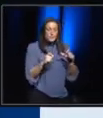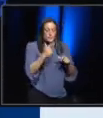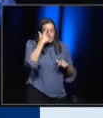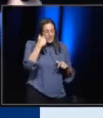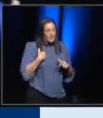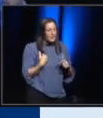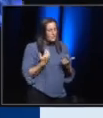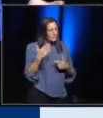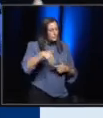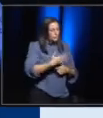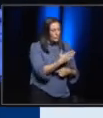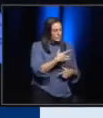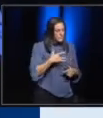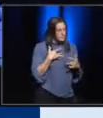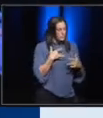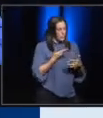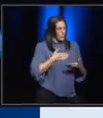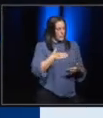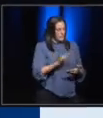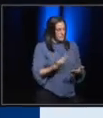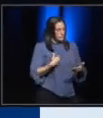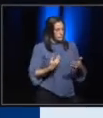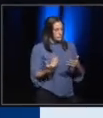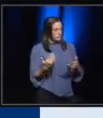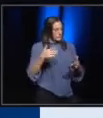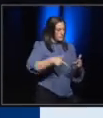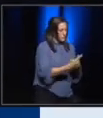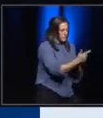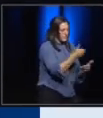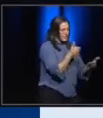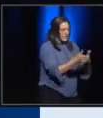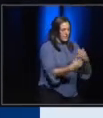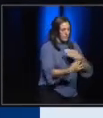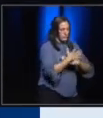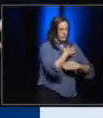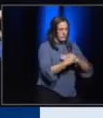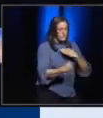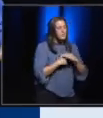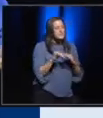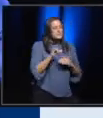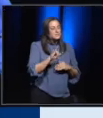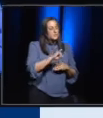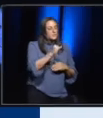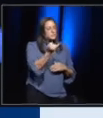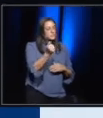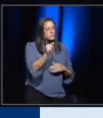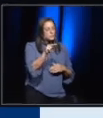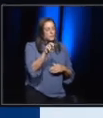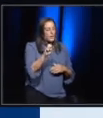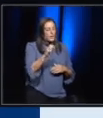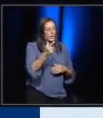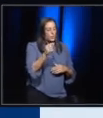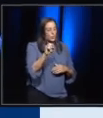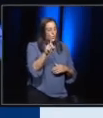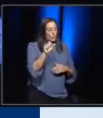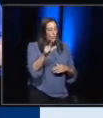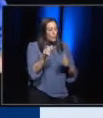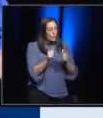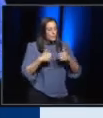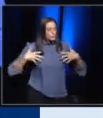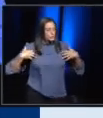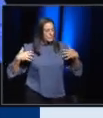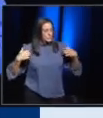you know, like Jane Goodall habituated chimpanzees to bananas so she could watch wild chimpanzee behavior at close range, we would be able to learn